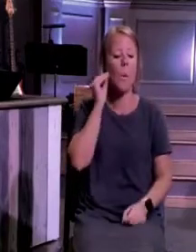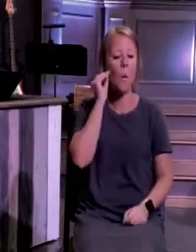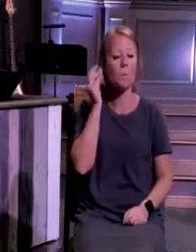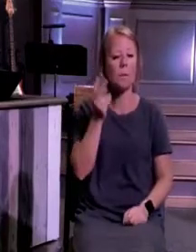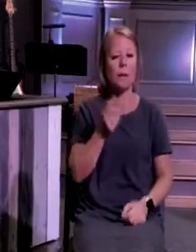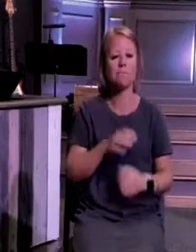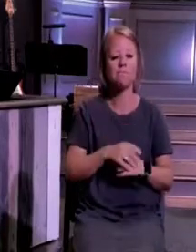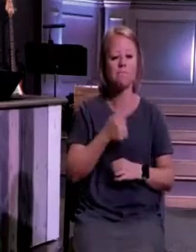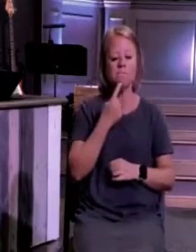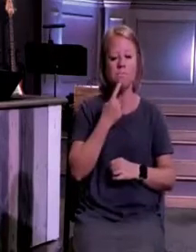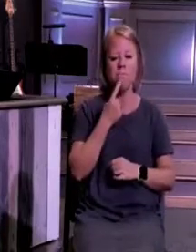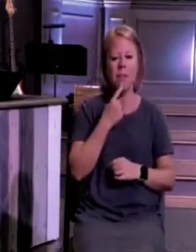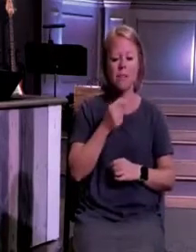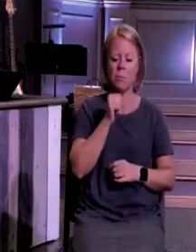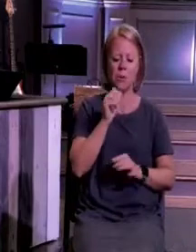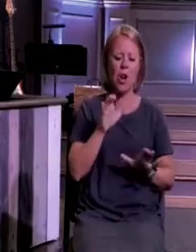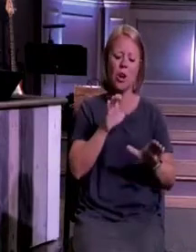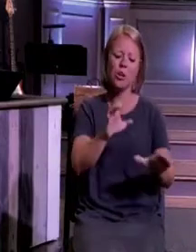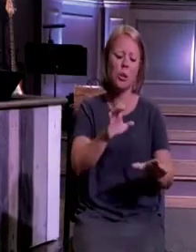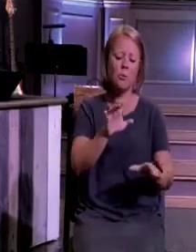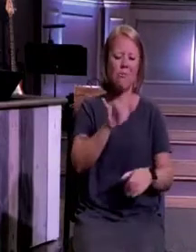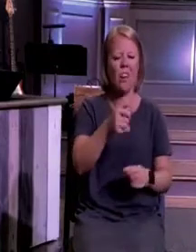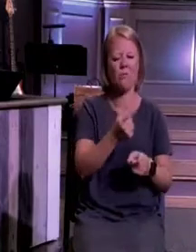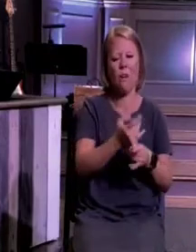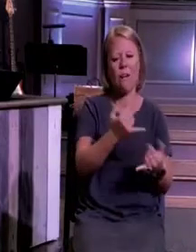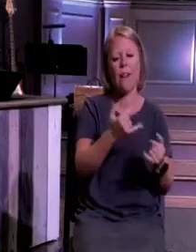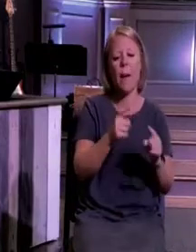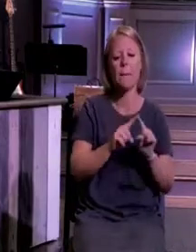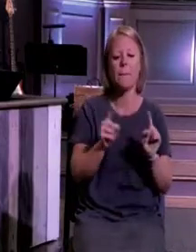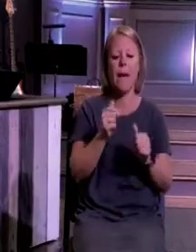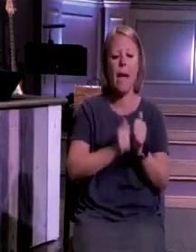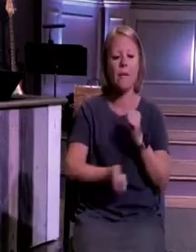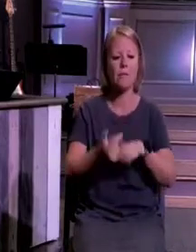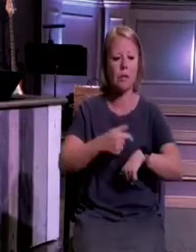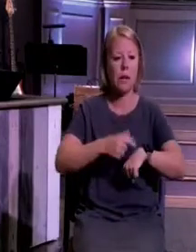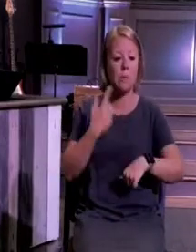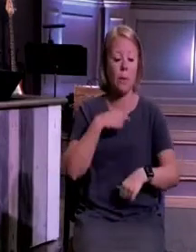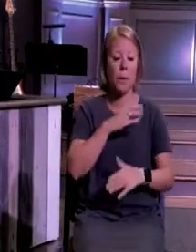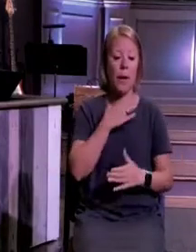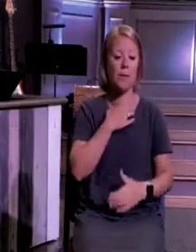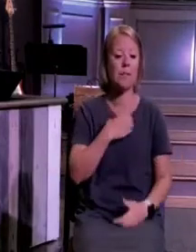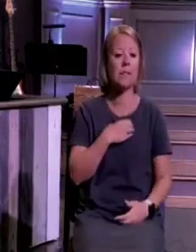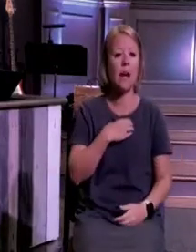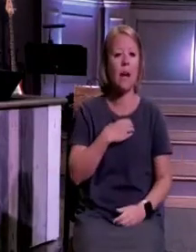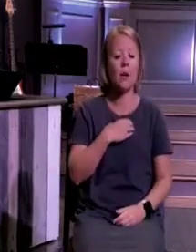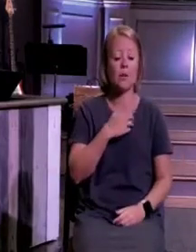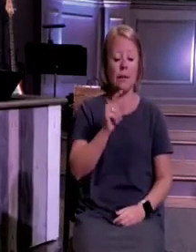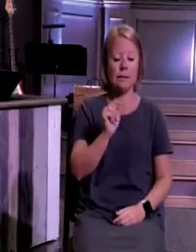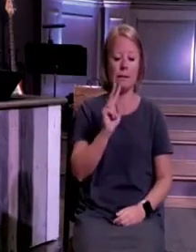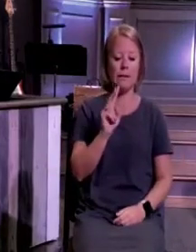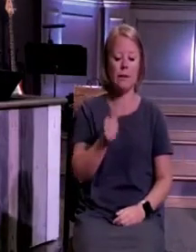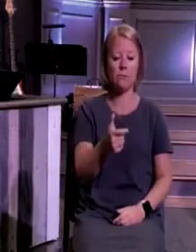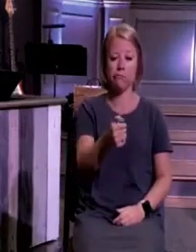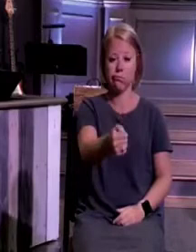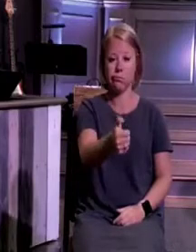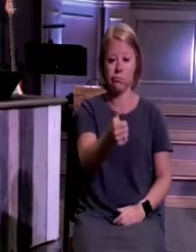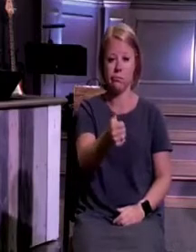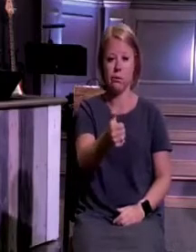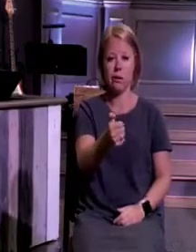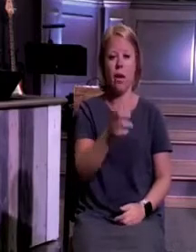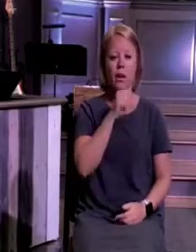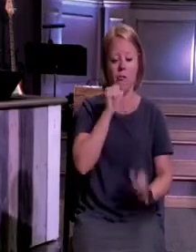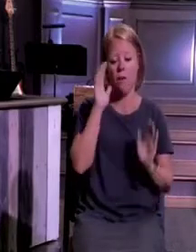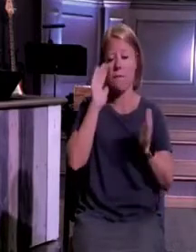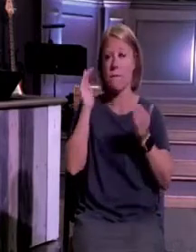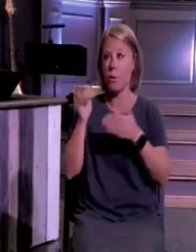say we're not going to do that right now. But every time we have a desire to turn that TV on, rather than